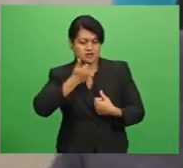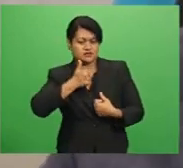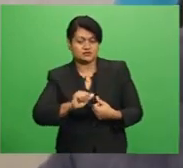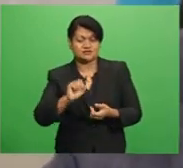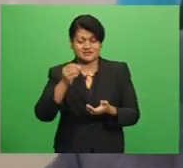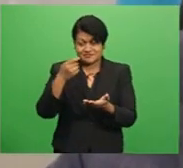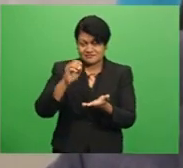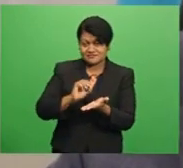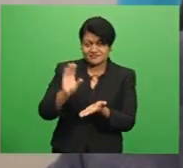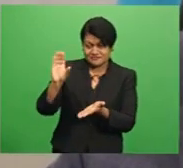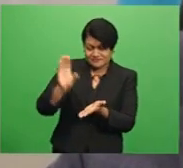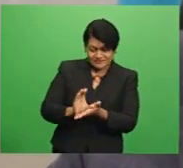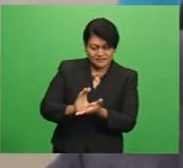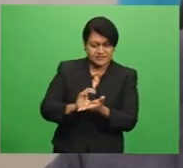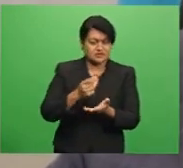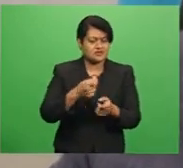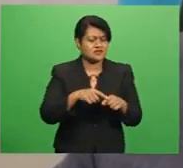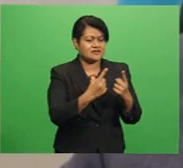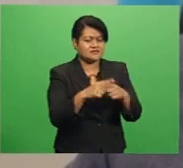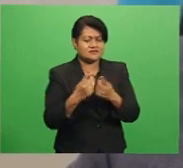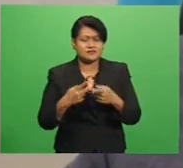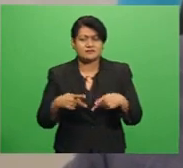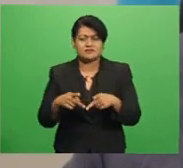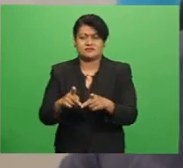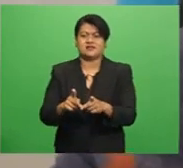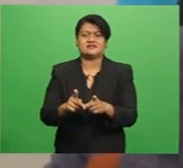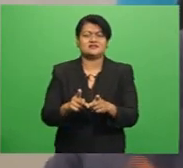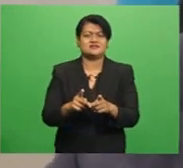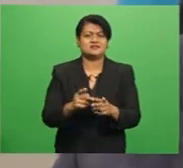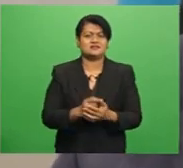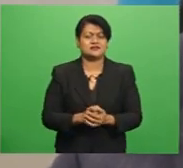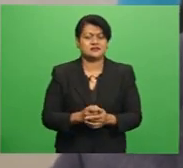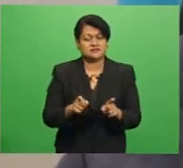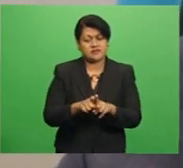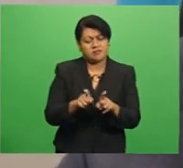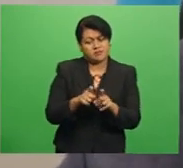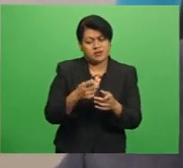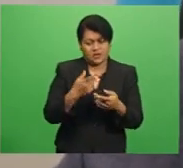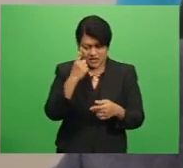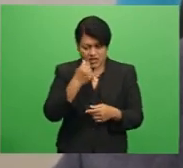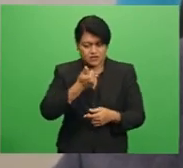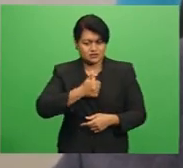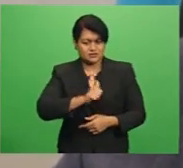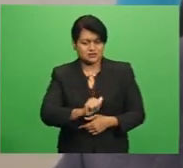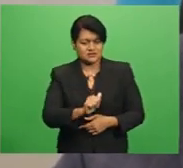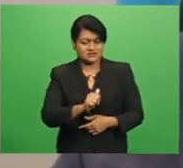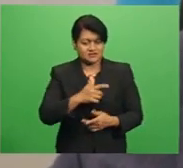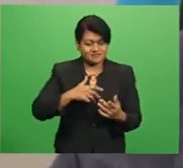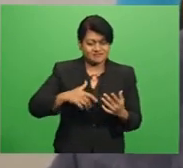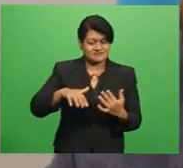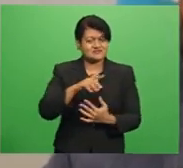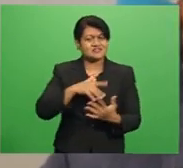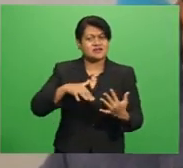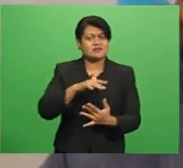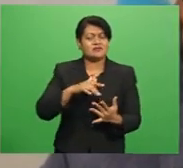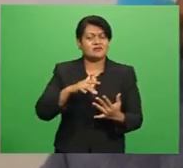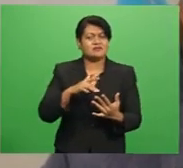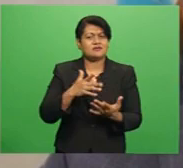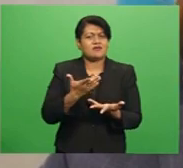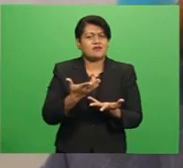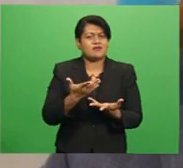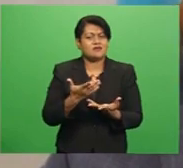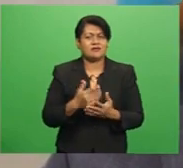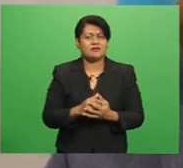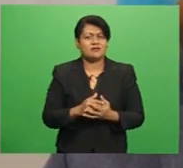know, some of these expenses that we did not anticipate, such as, for example, the cyclone expenses, etc., we'll be able to meet